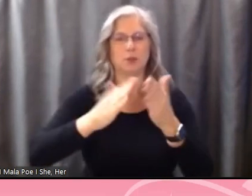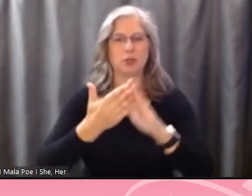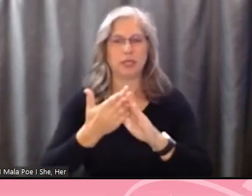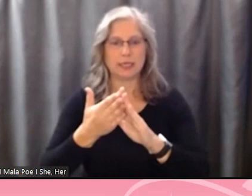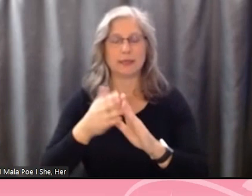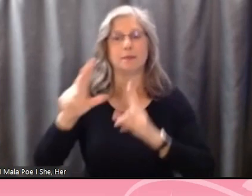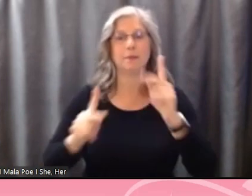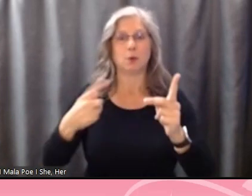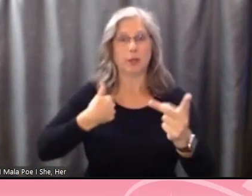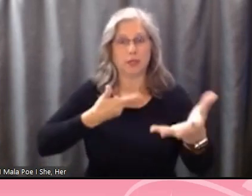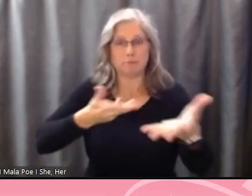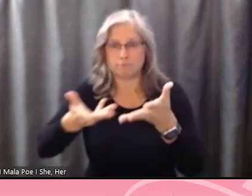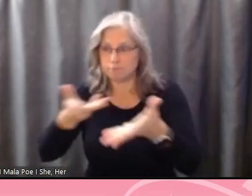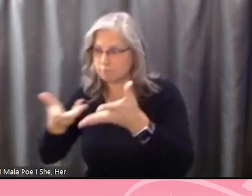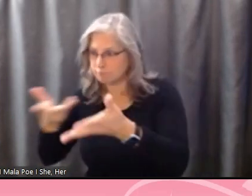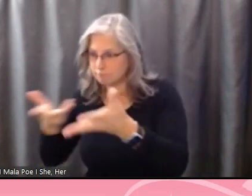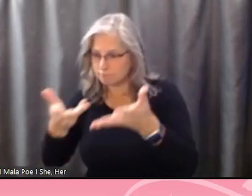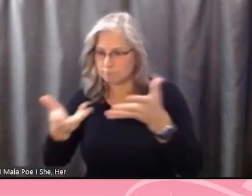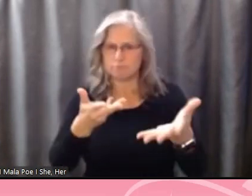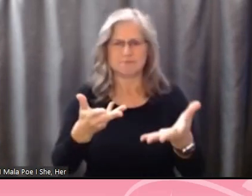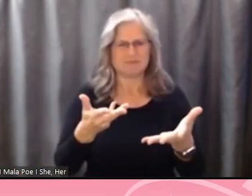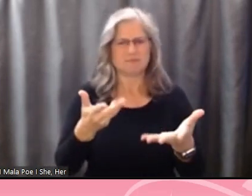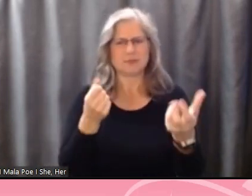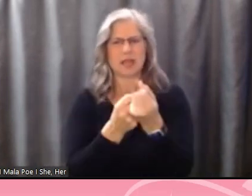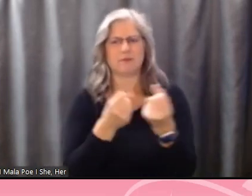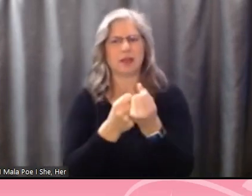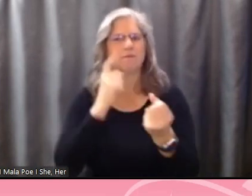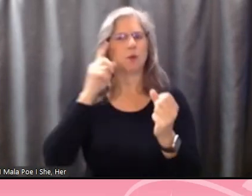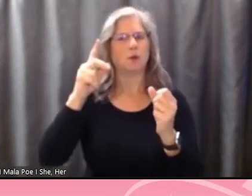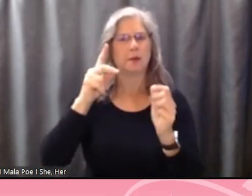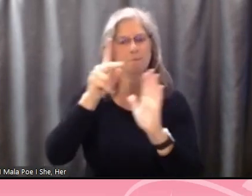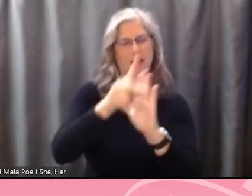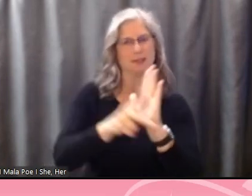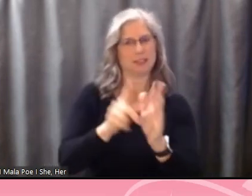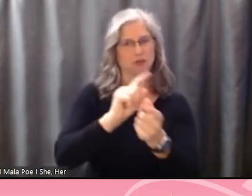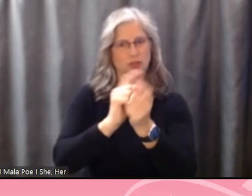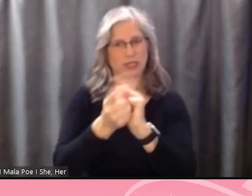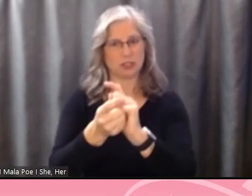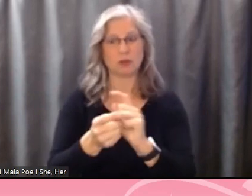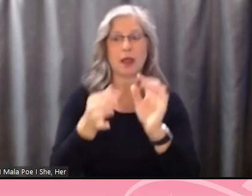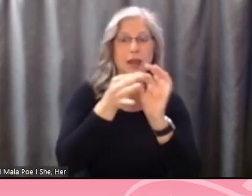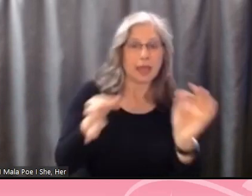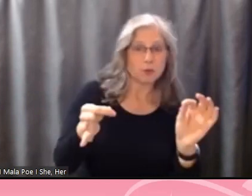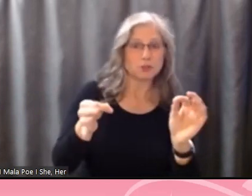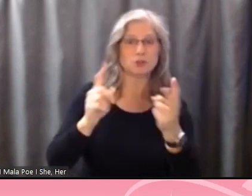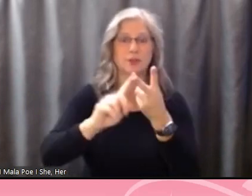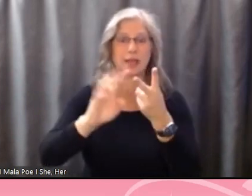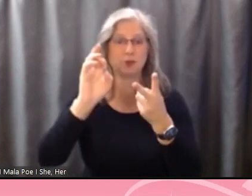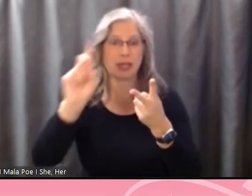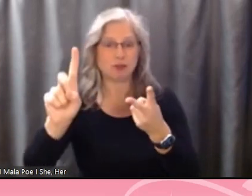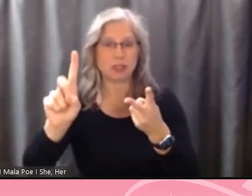are interacting with, to advocate for policy changes, language policy, educational